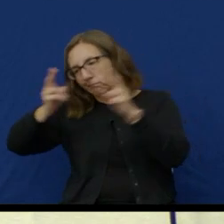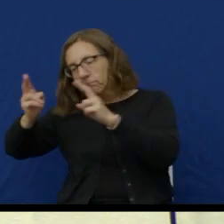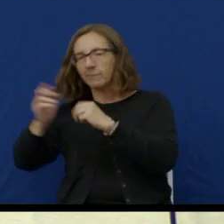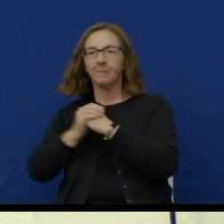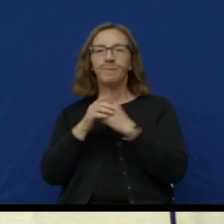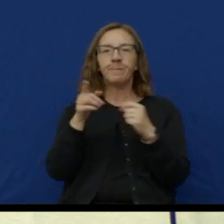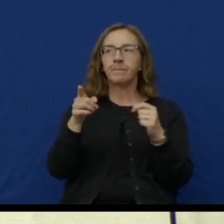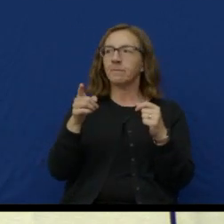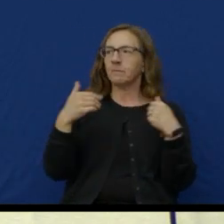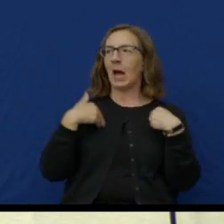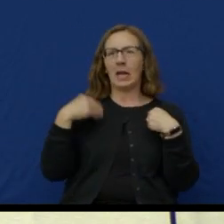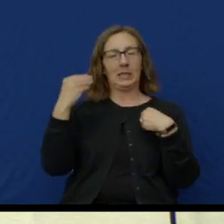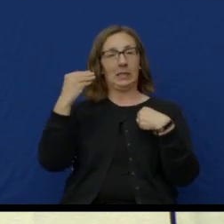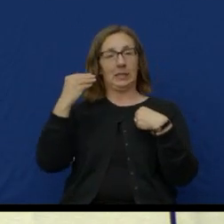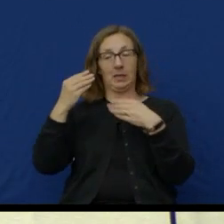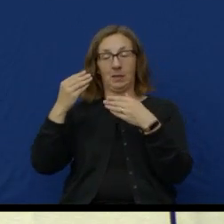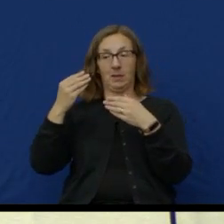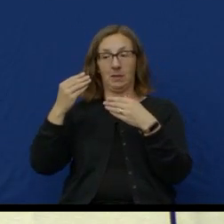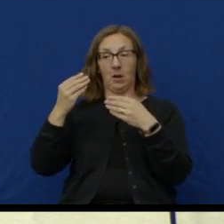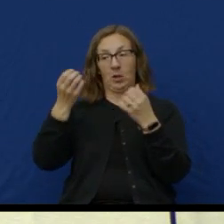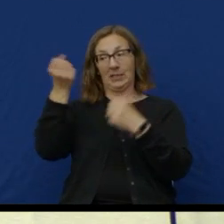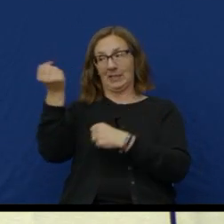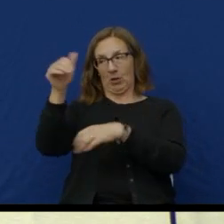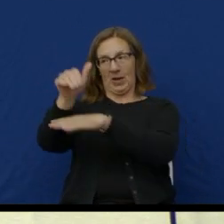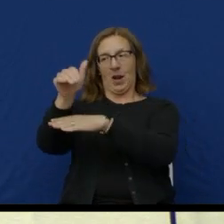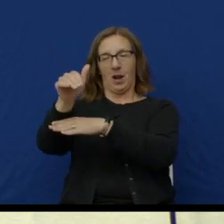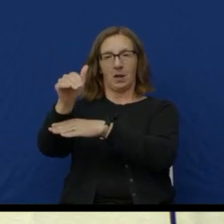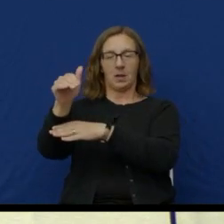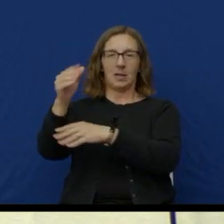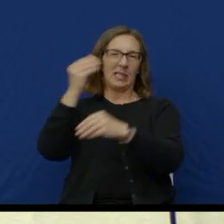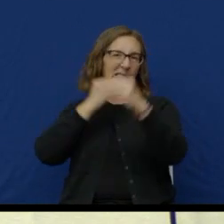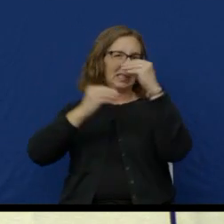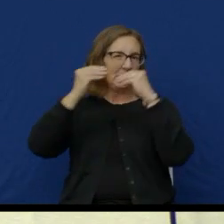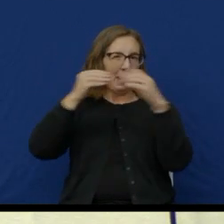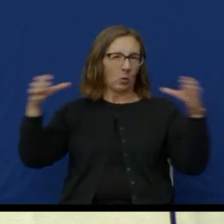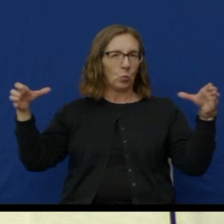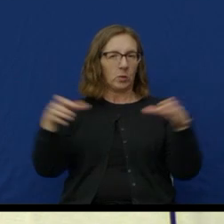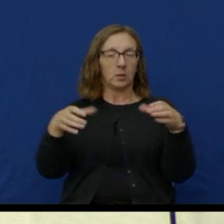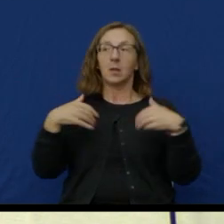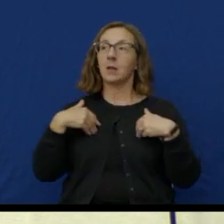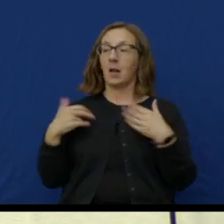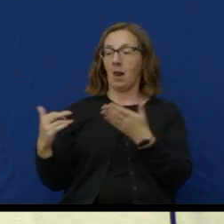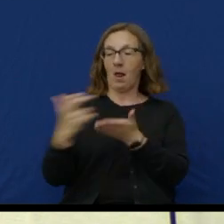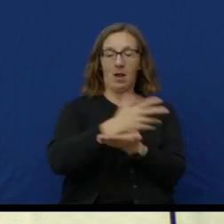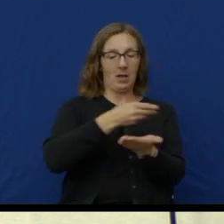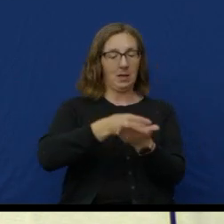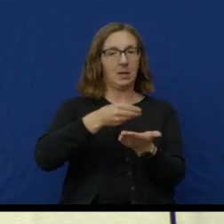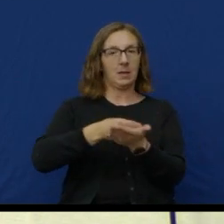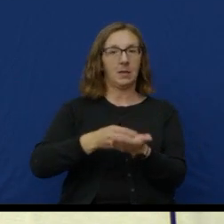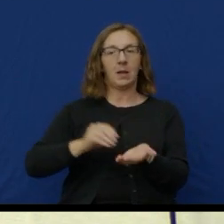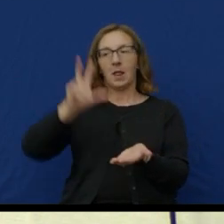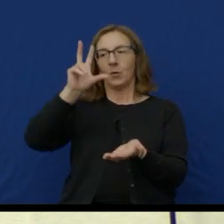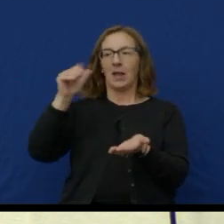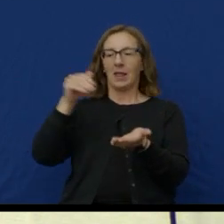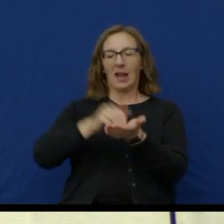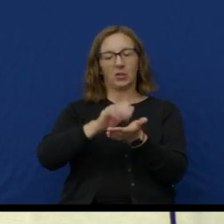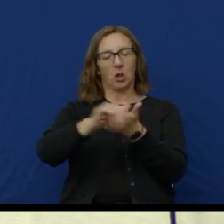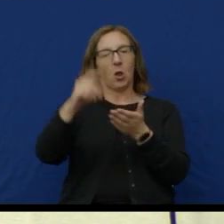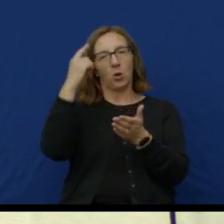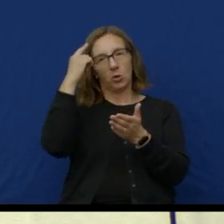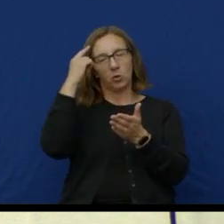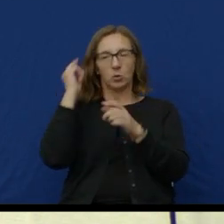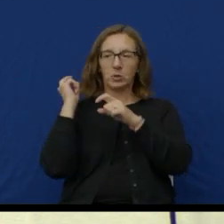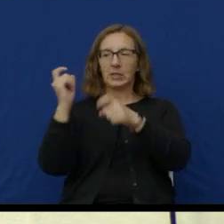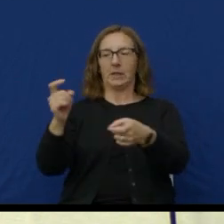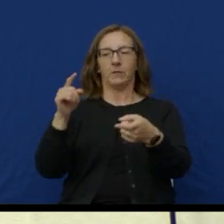had a banquet on Saturday night, raised enough money to give $3,000 to the human resources groups at the 2